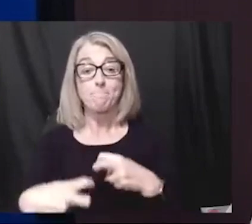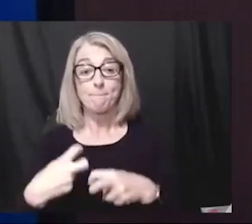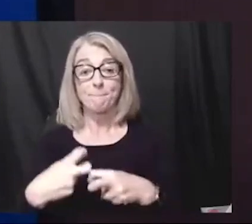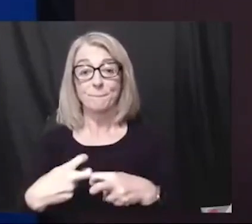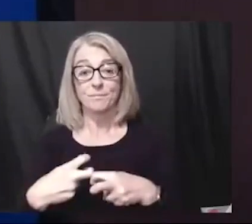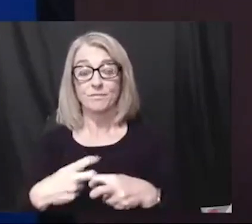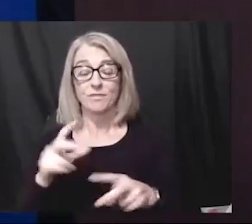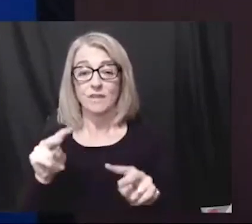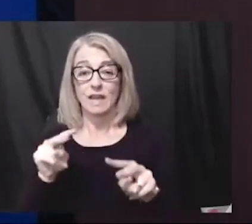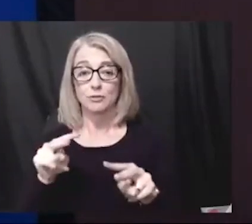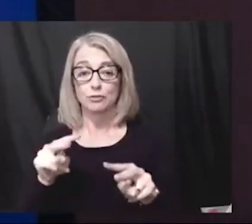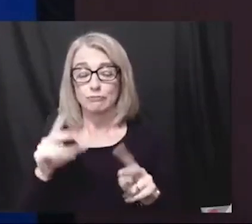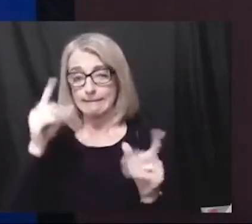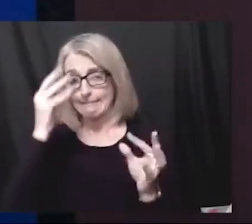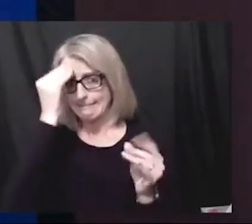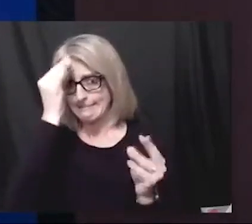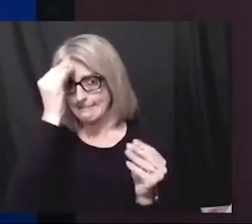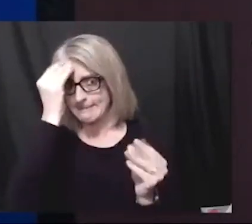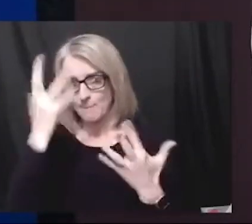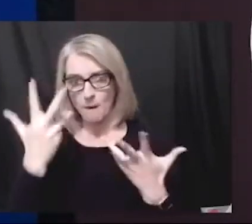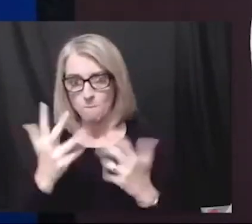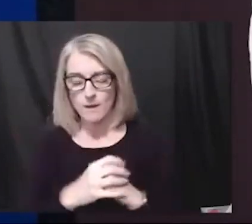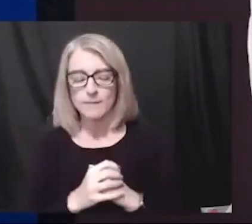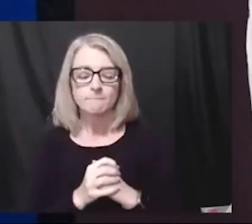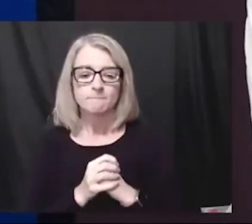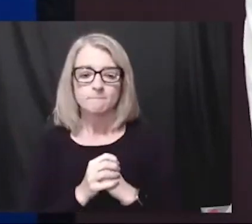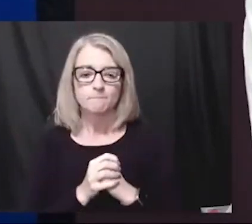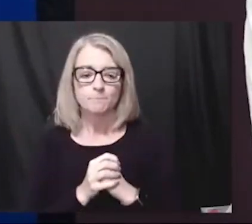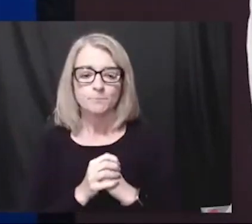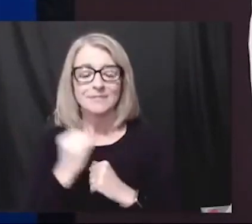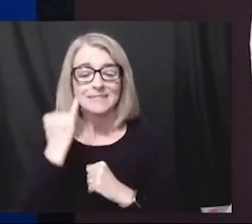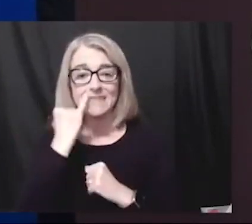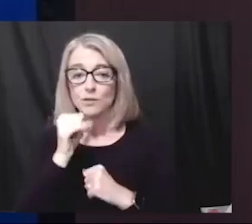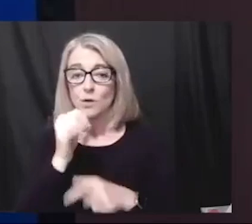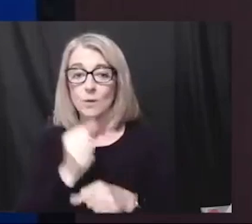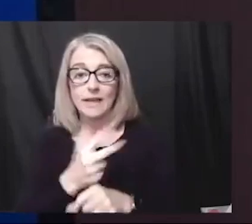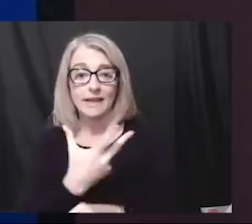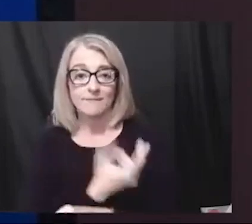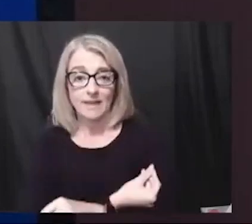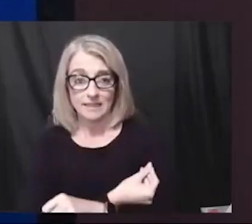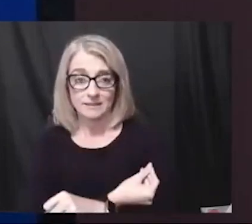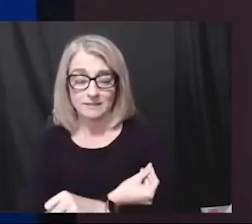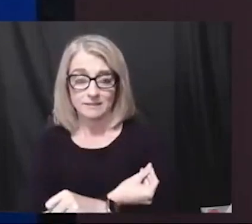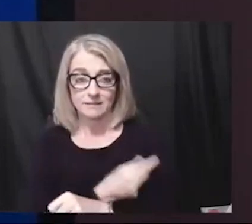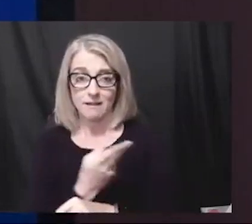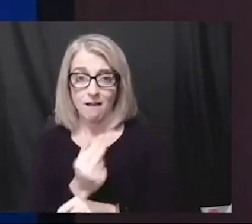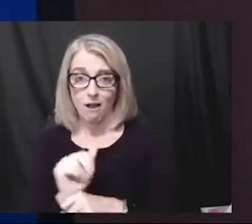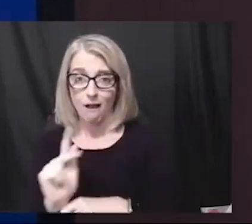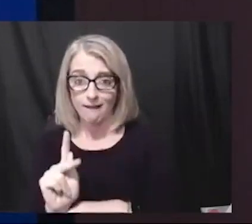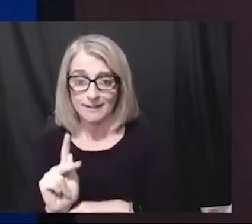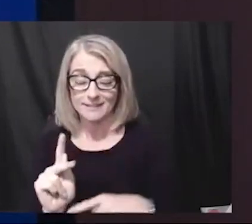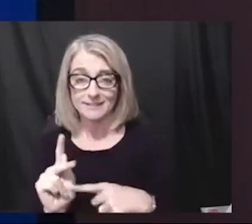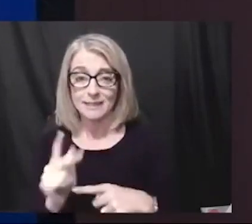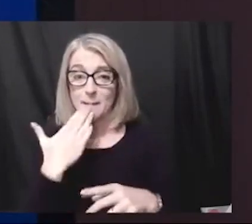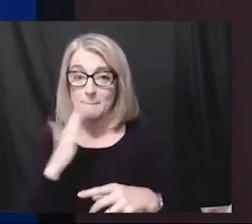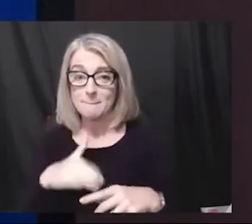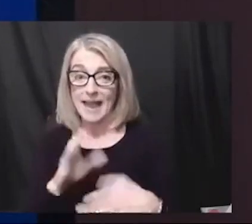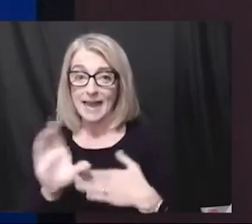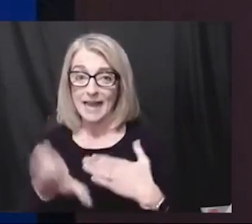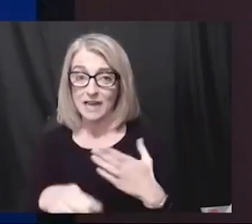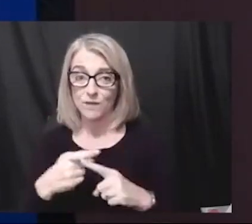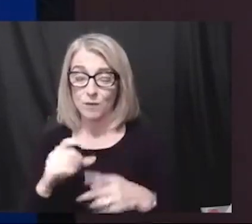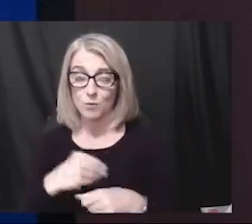this dramatic rise in cases, hospitalizations, and death, and then what felt like kind of a dramatic fall off?